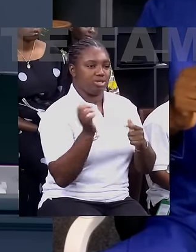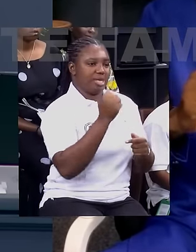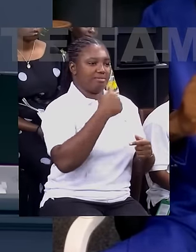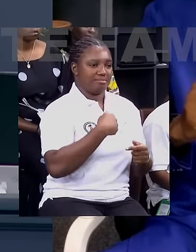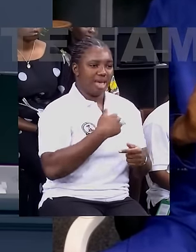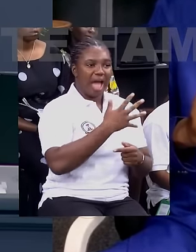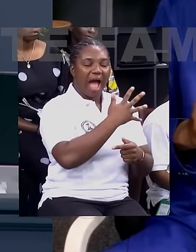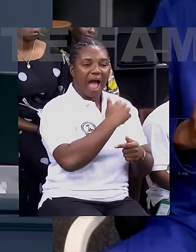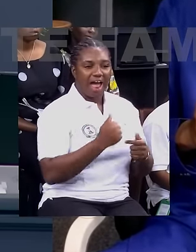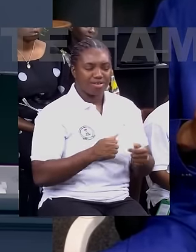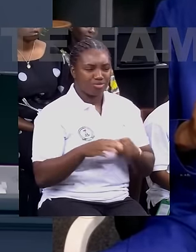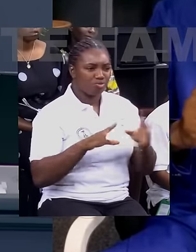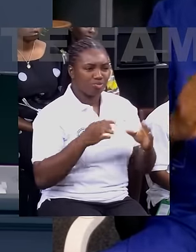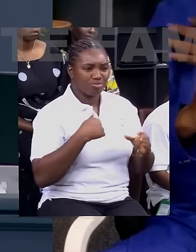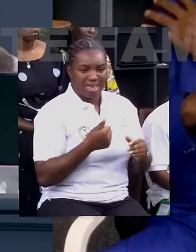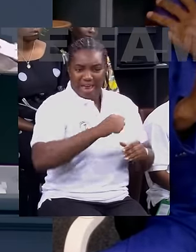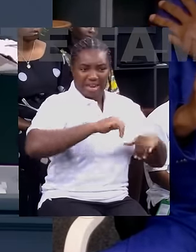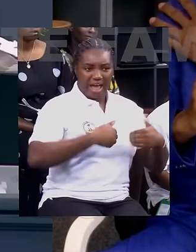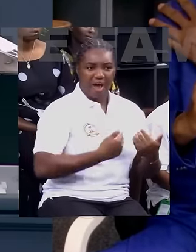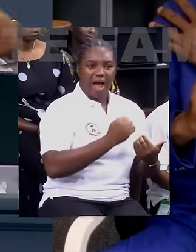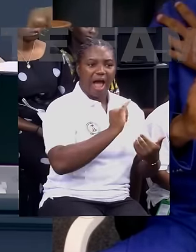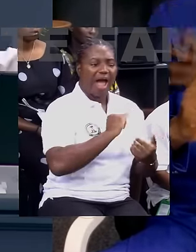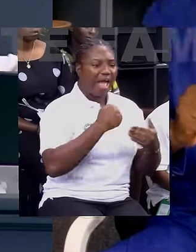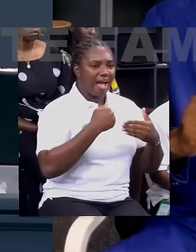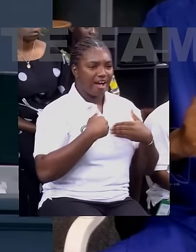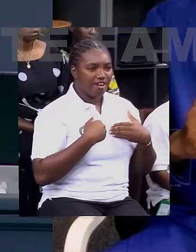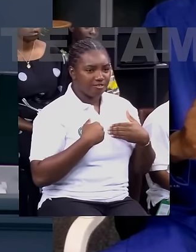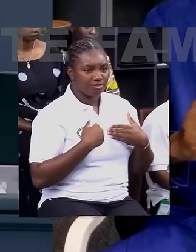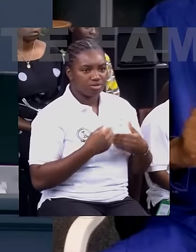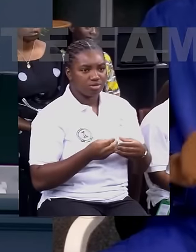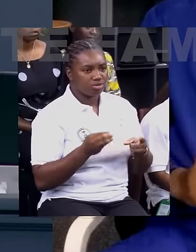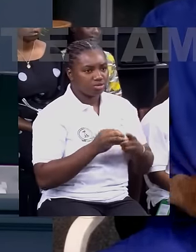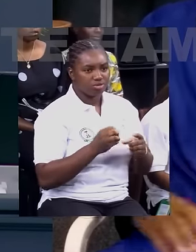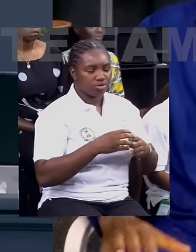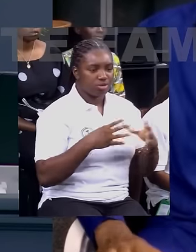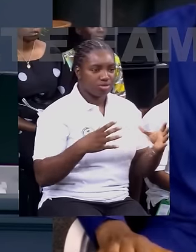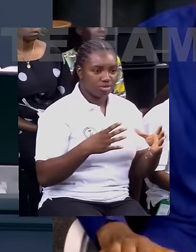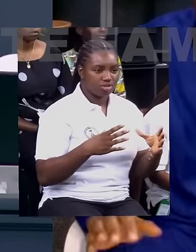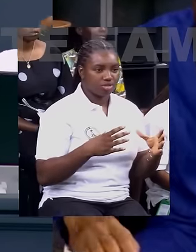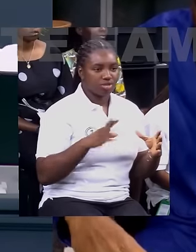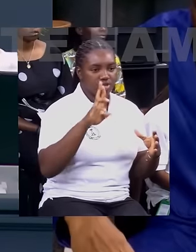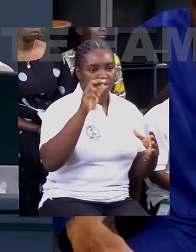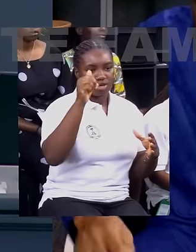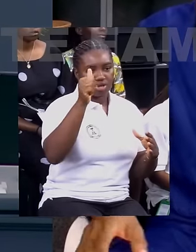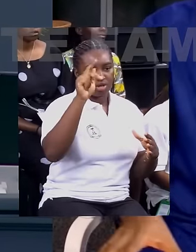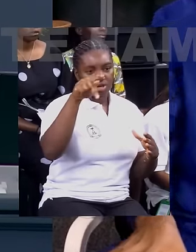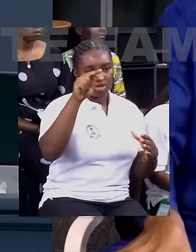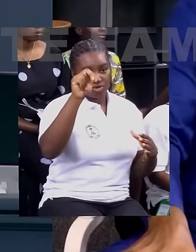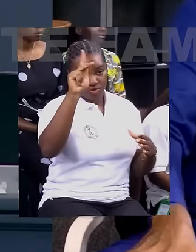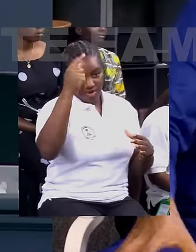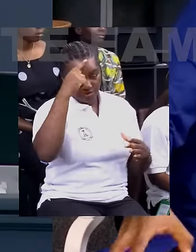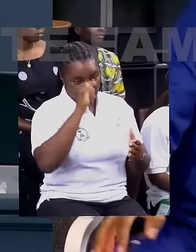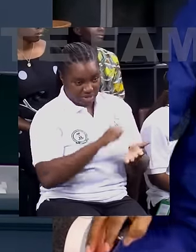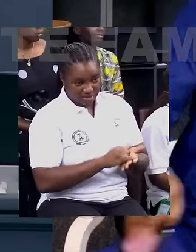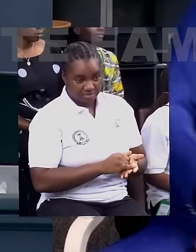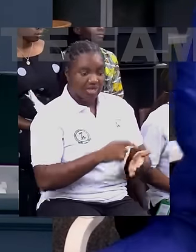just rubbish no, me. No, I have too much ranks for that. Dr. Otabor, yeah. You see, this one where you they educate us